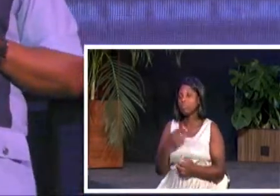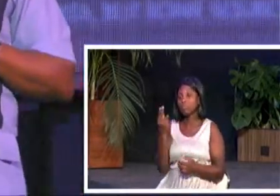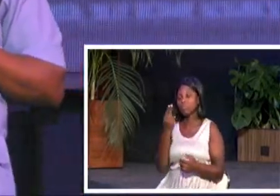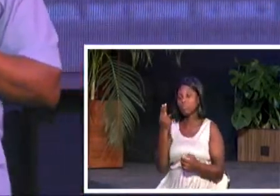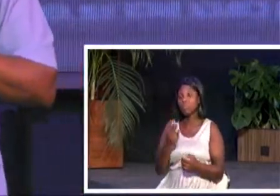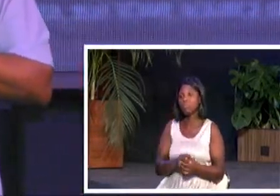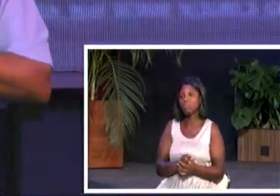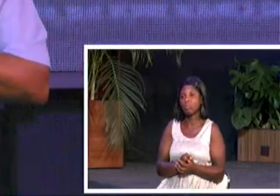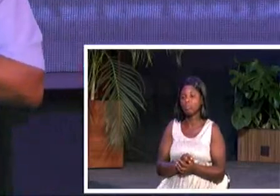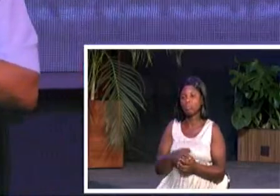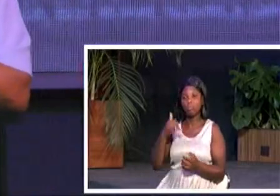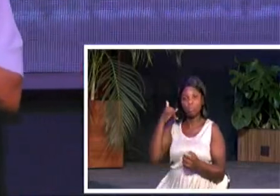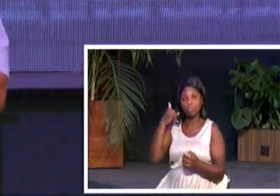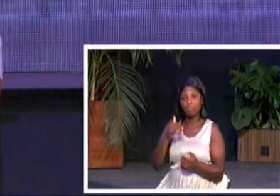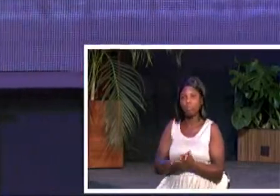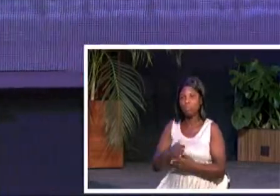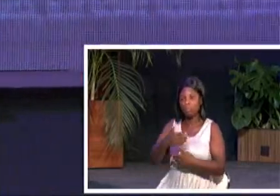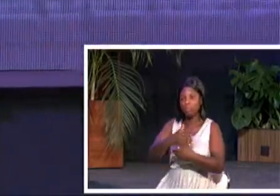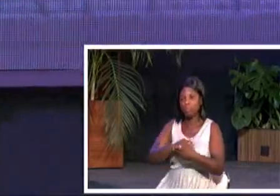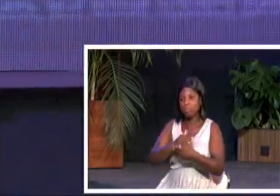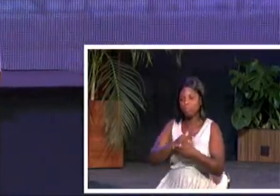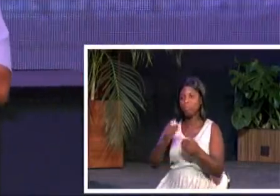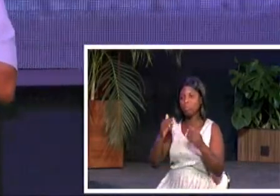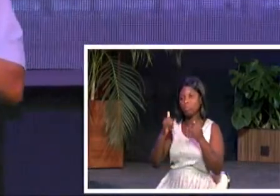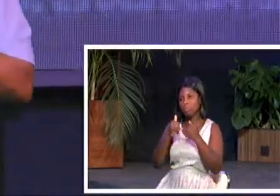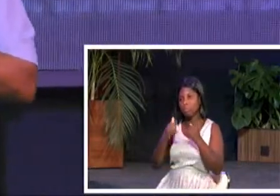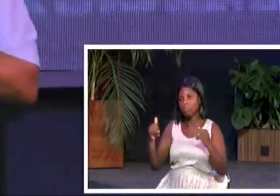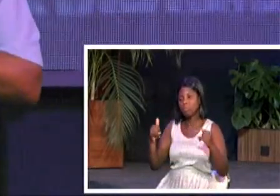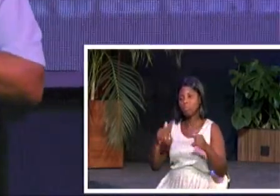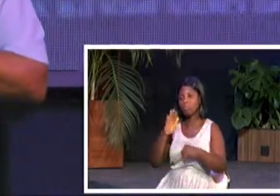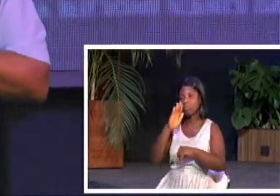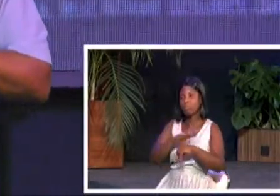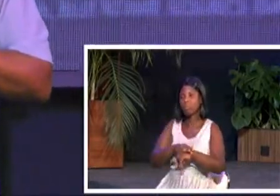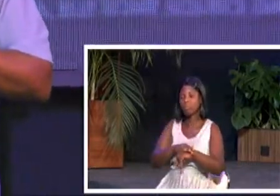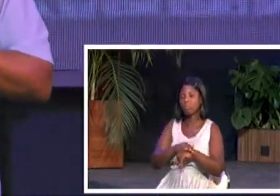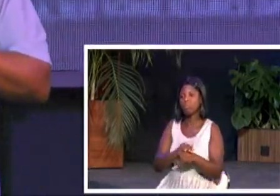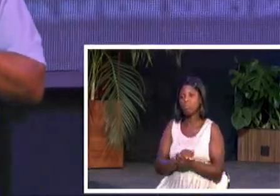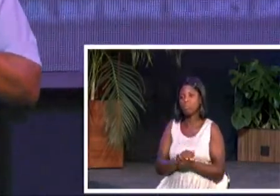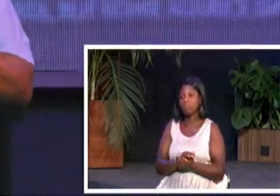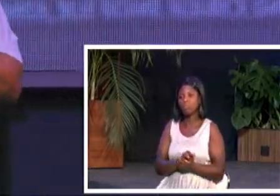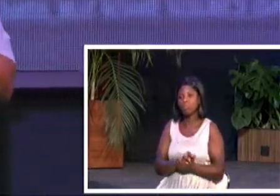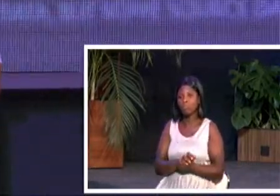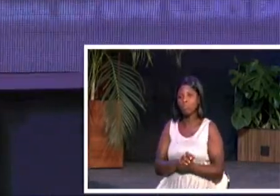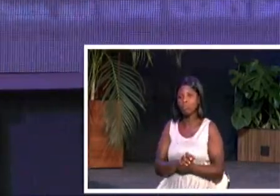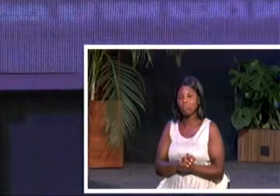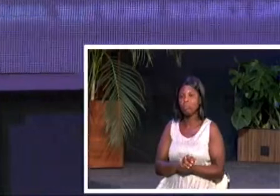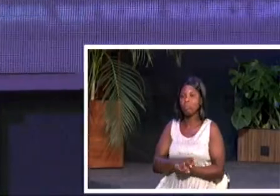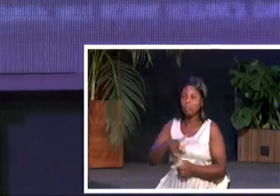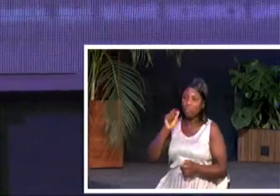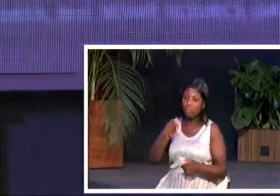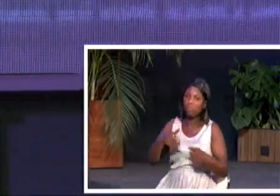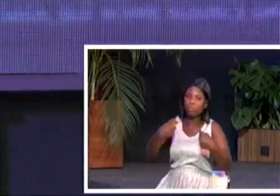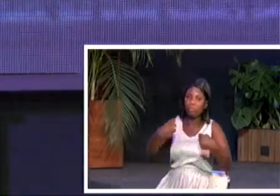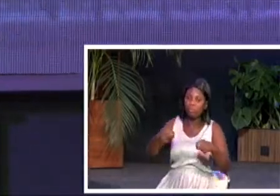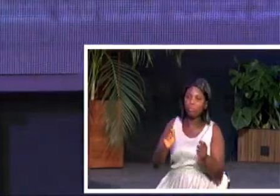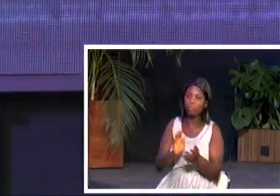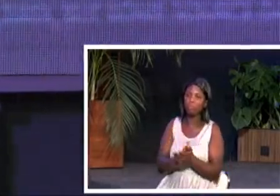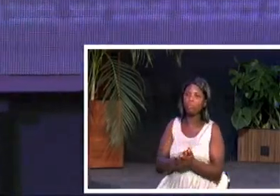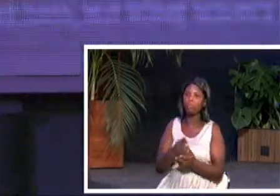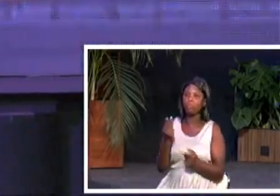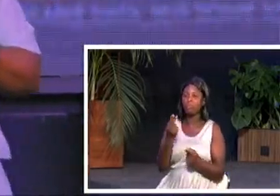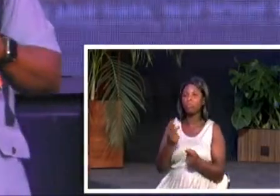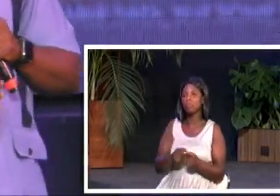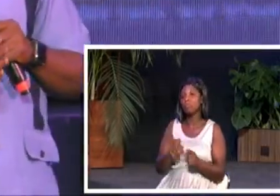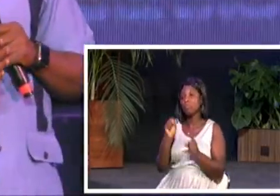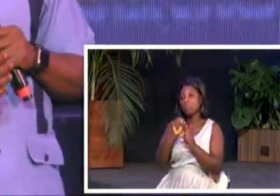active on that platform. So now if you are thinking digital, you should be thinking mobile, you should be thinking what? Social media. So we'll